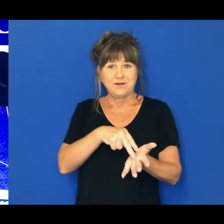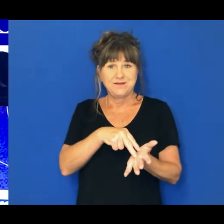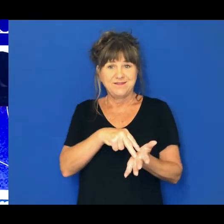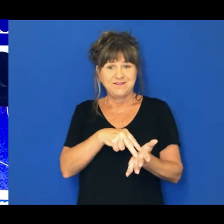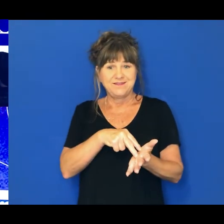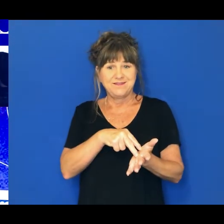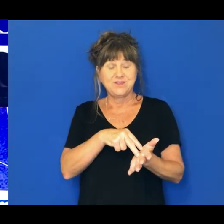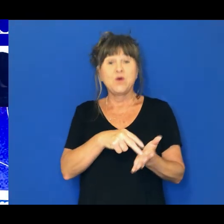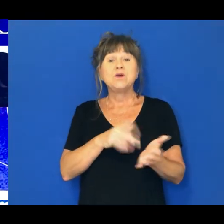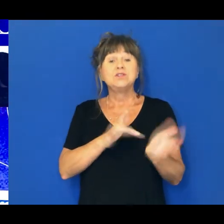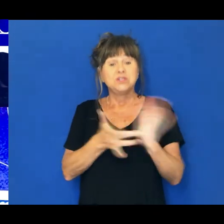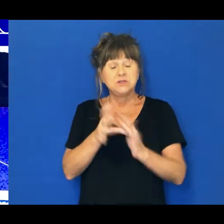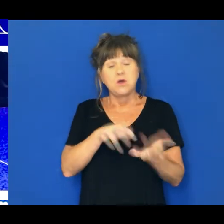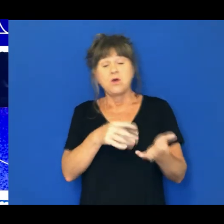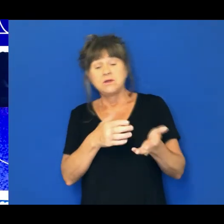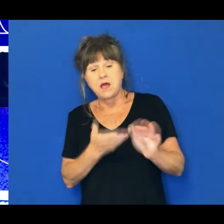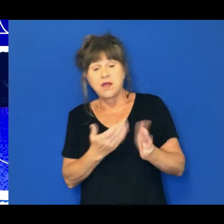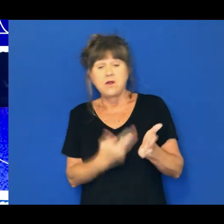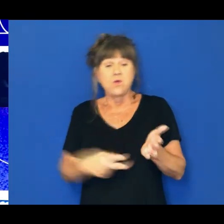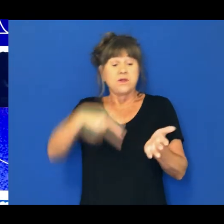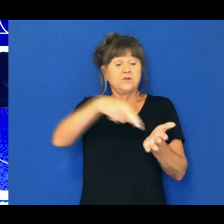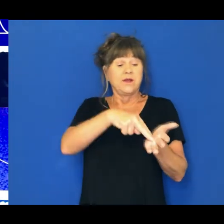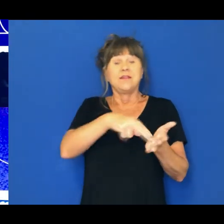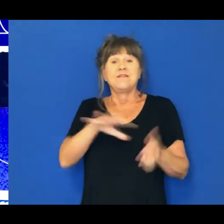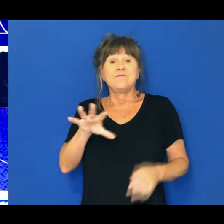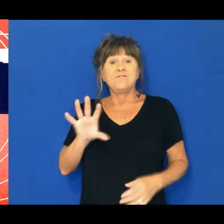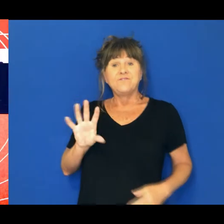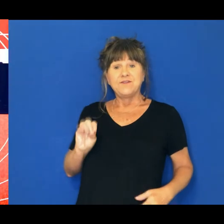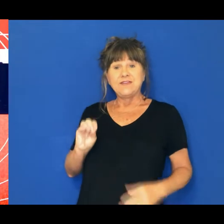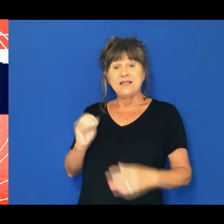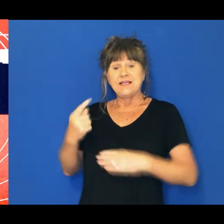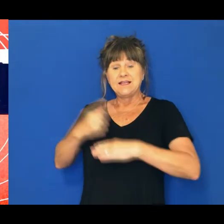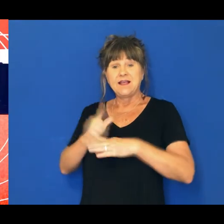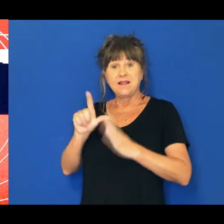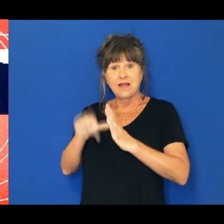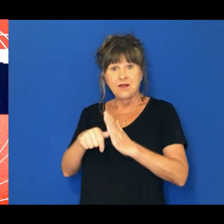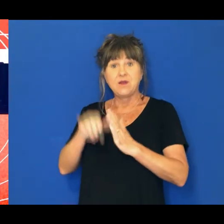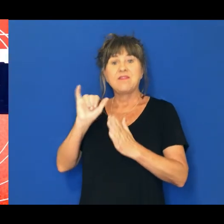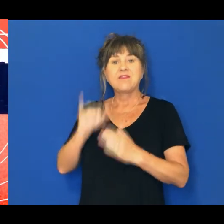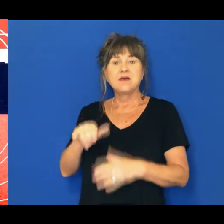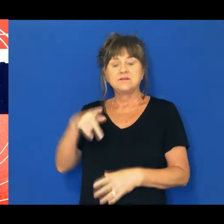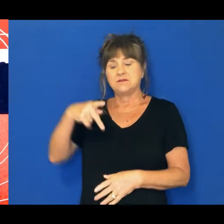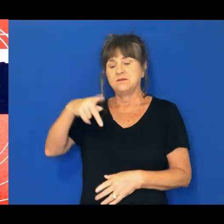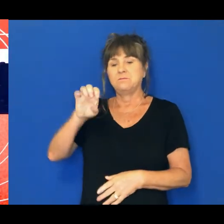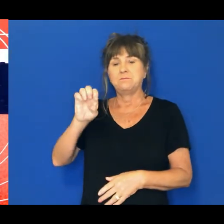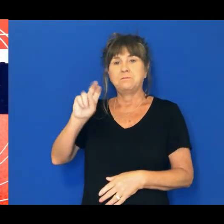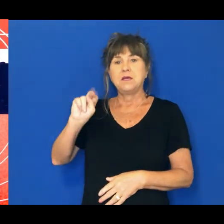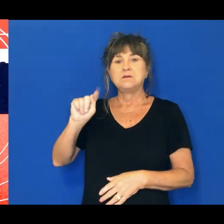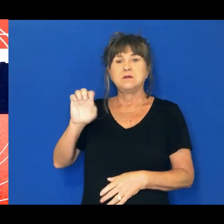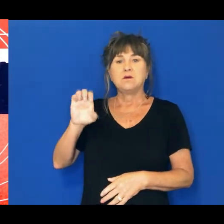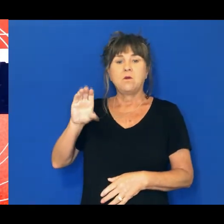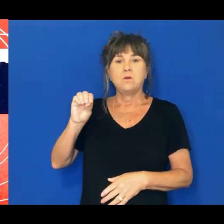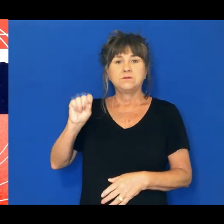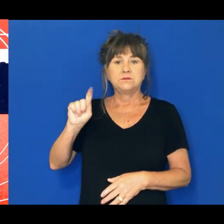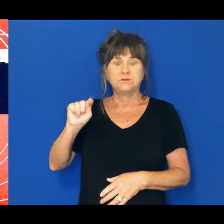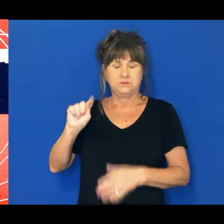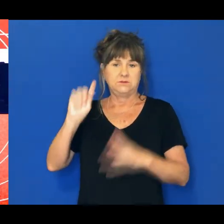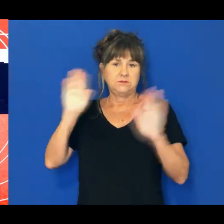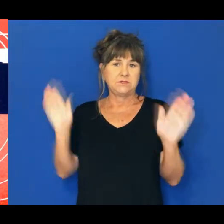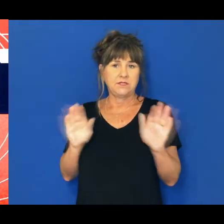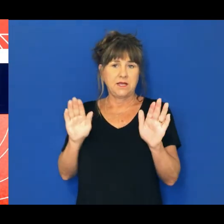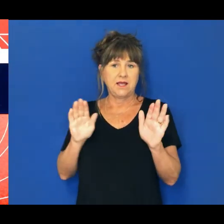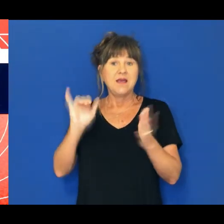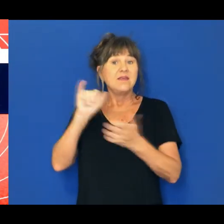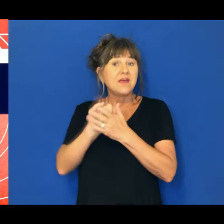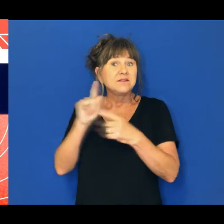here. Boom, boom, boom, boom, boom. 50 days is today. It is Pentecost Sunday. It is the day that the Holy Spirit came and filled the room with